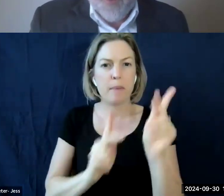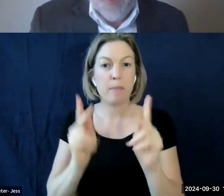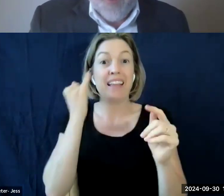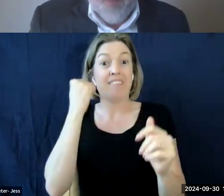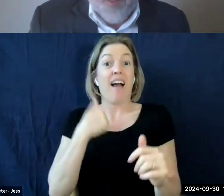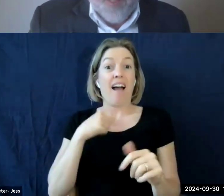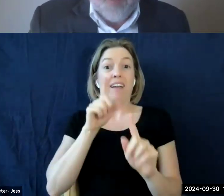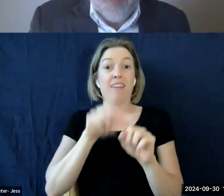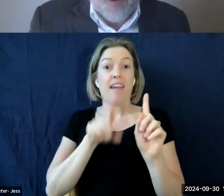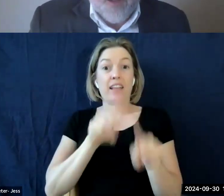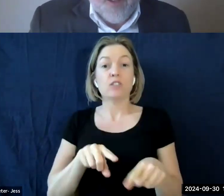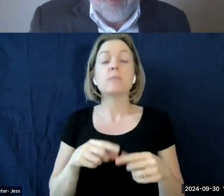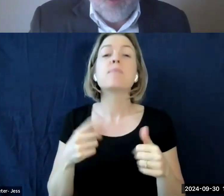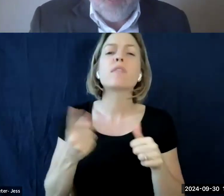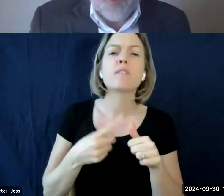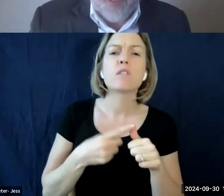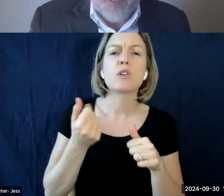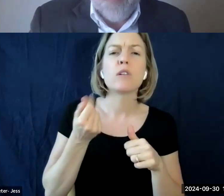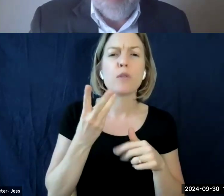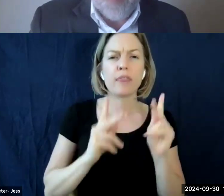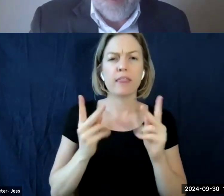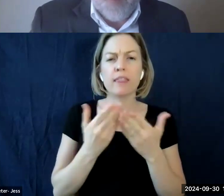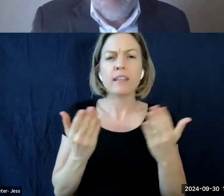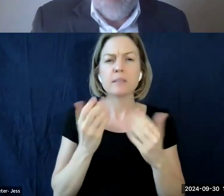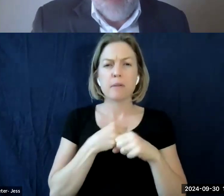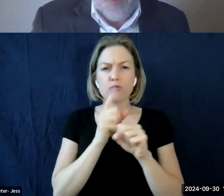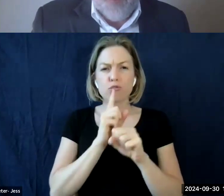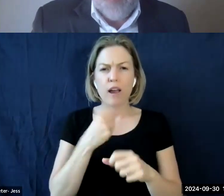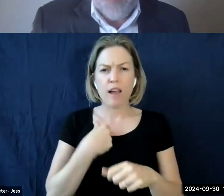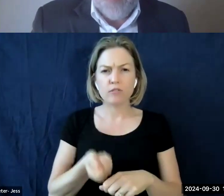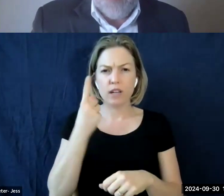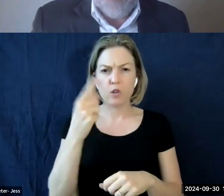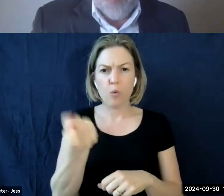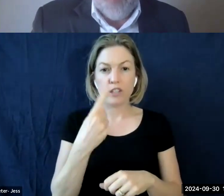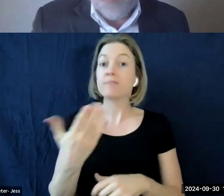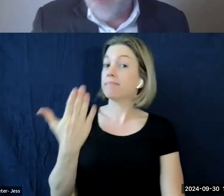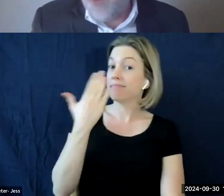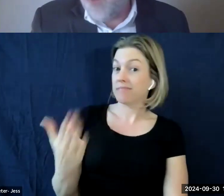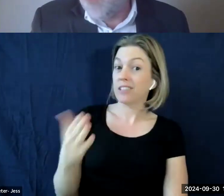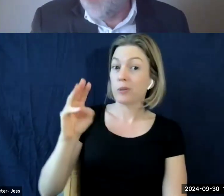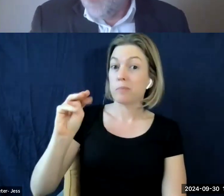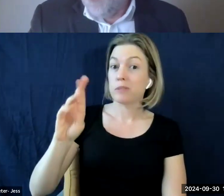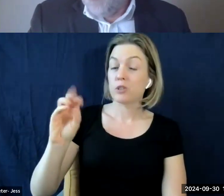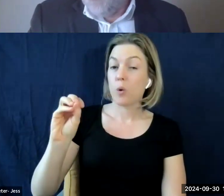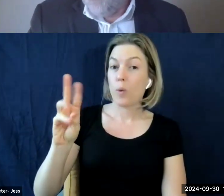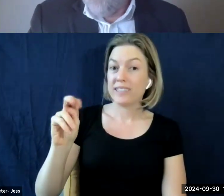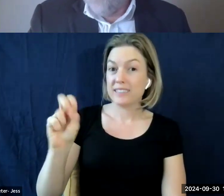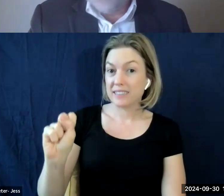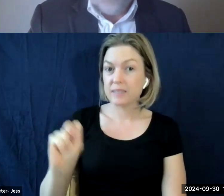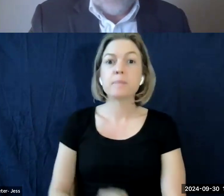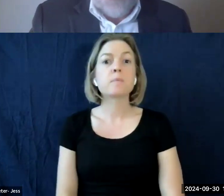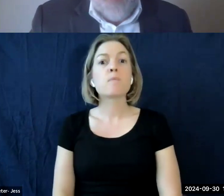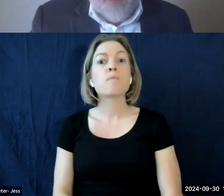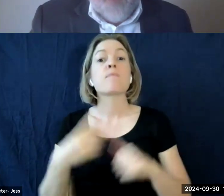So a couple of things to make sure I got the questions right. Thank you, Mr. Owens.